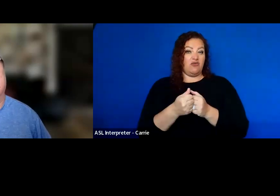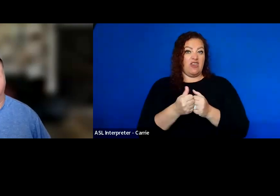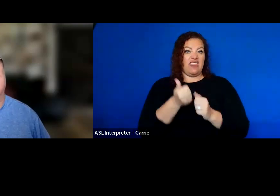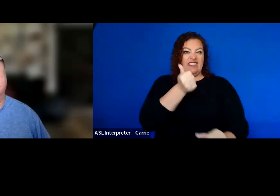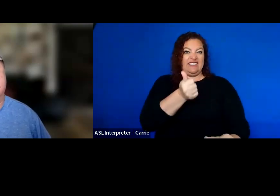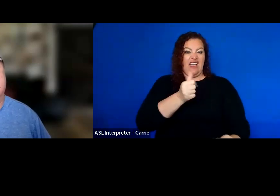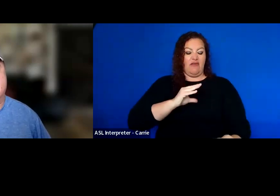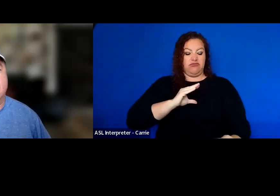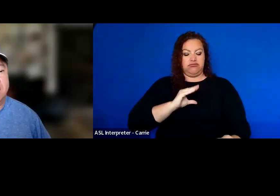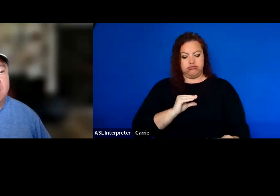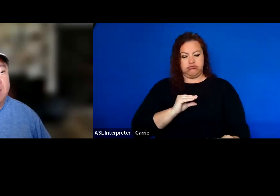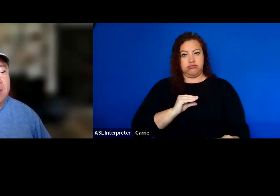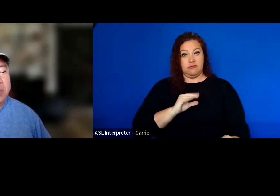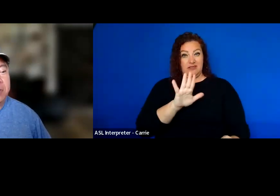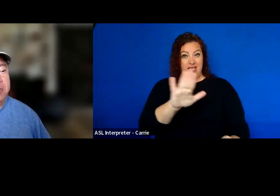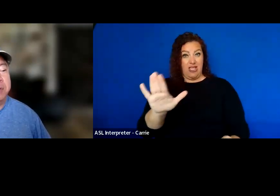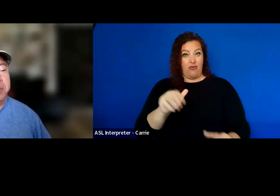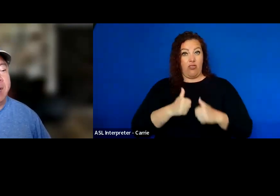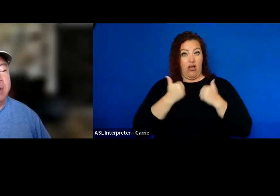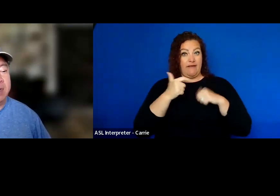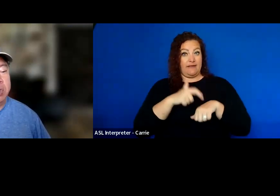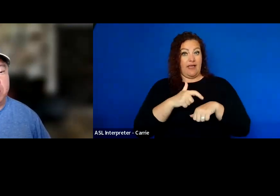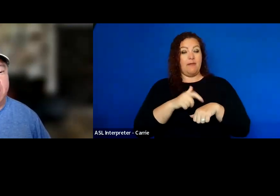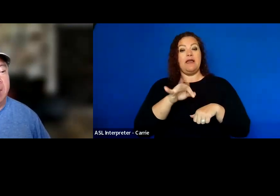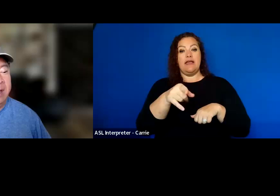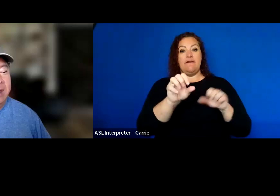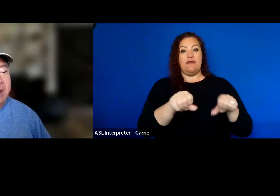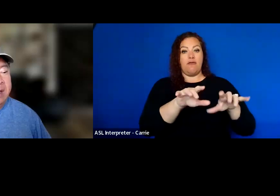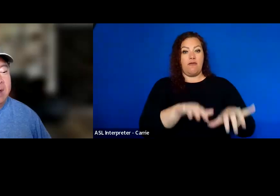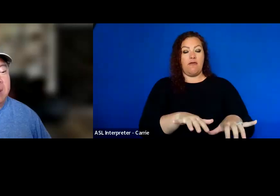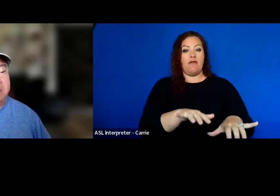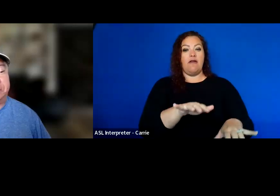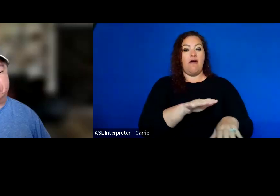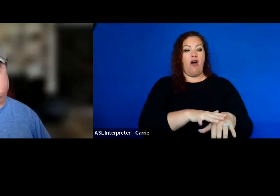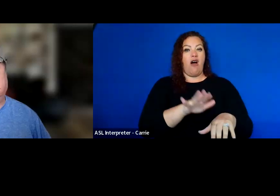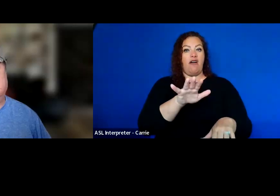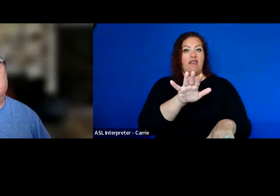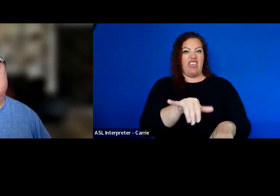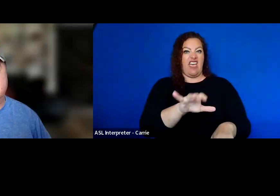your lifetime? Now, so if you could put that on the Q&A,